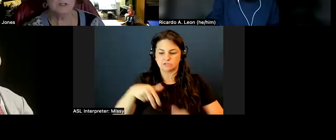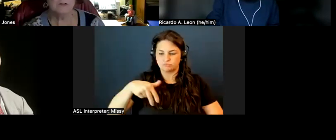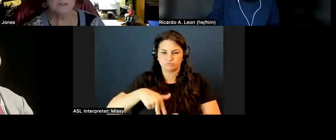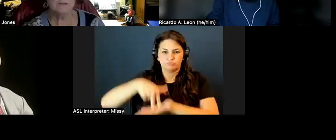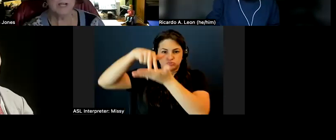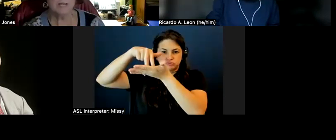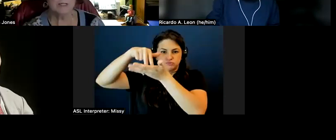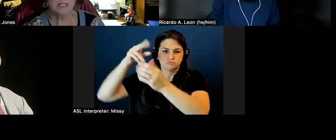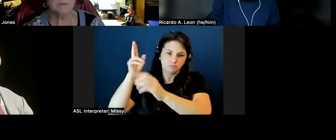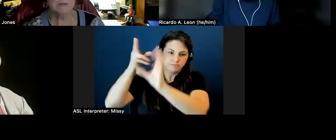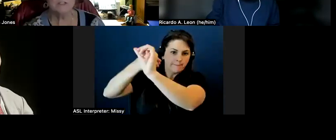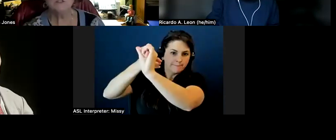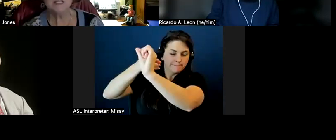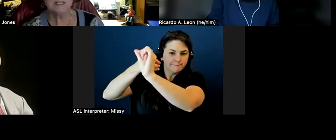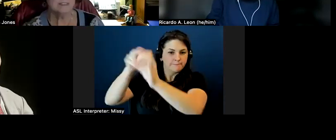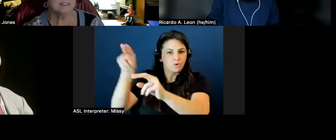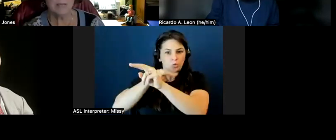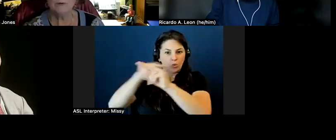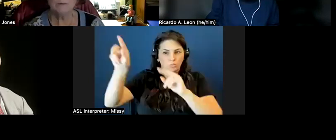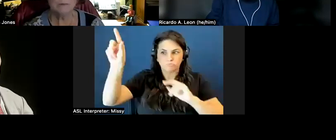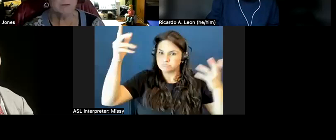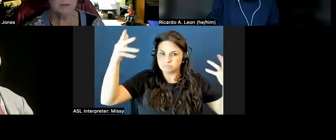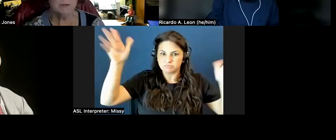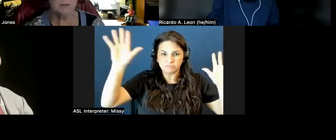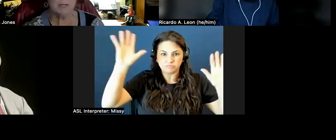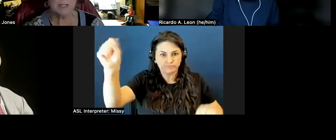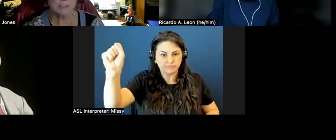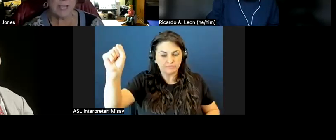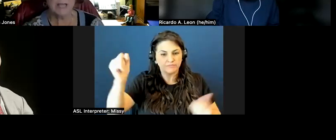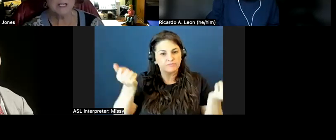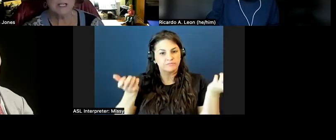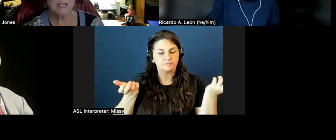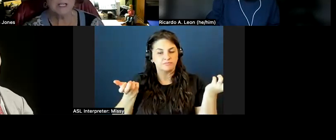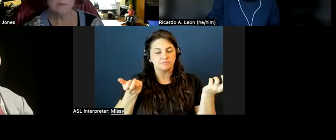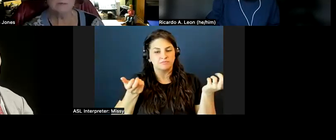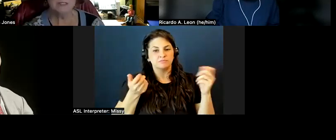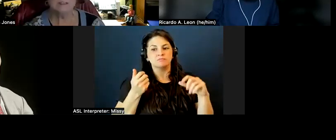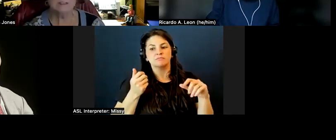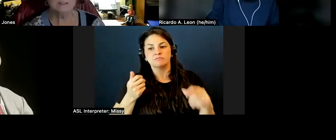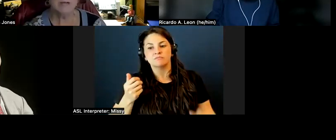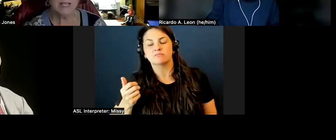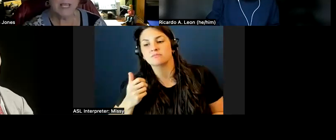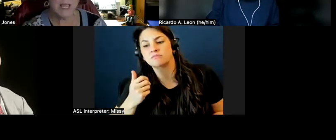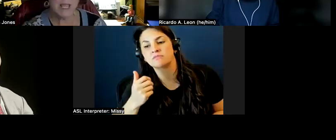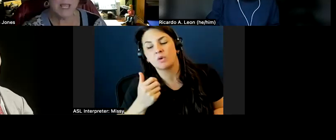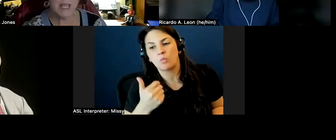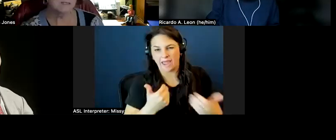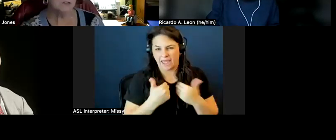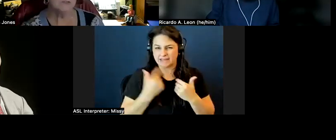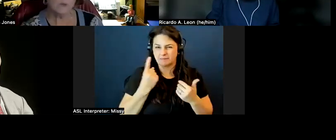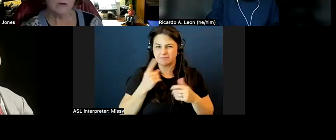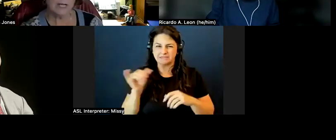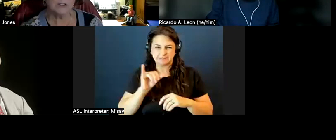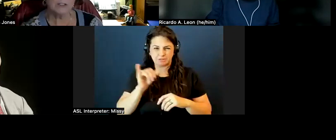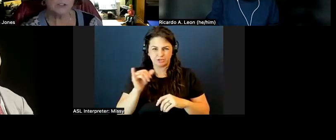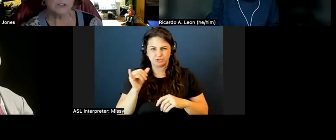versus, use of the ramp. And we just used that as an example when we were, and we actually had, because we have something similar nearby, and we had some students